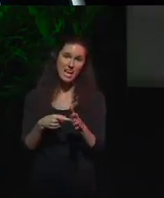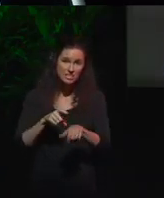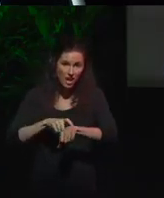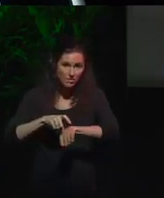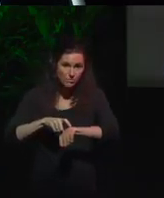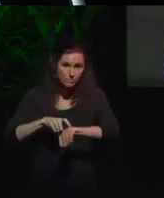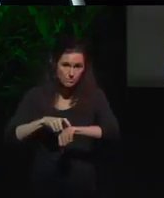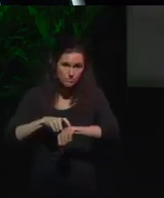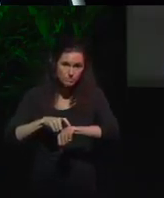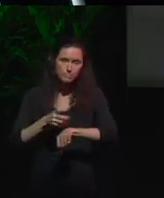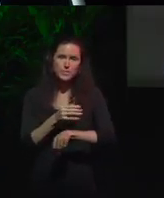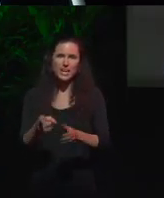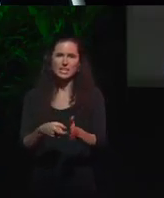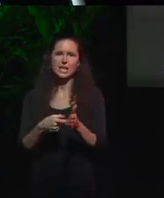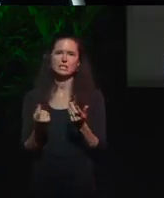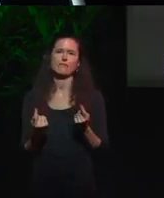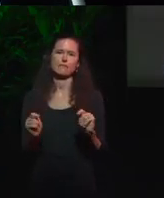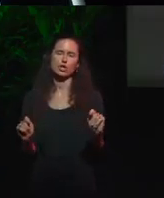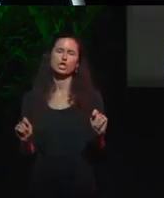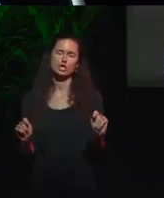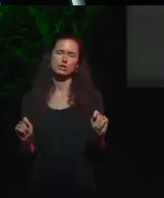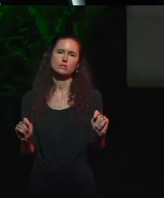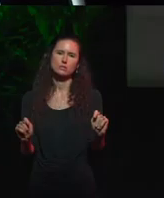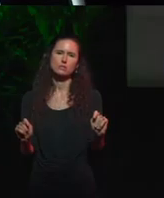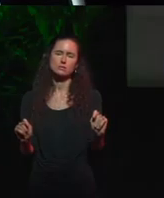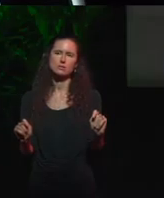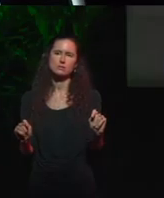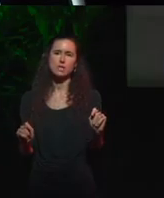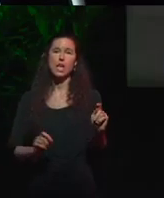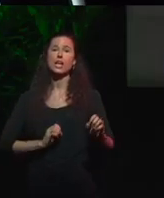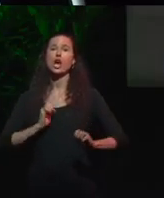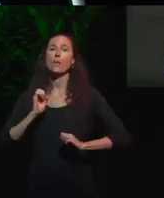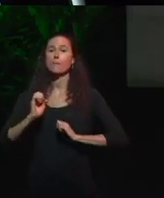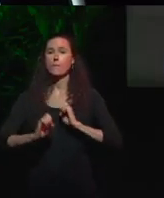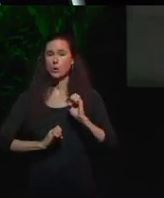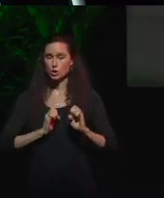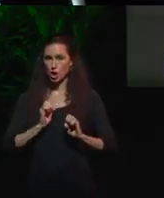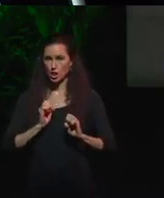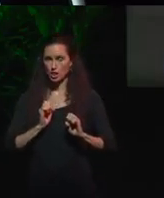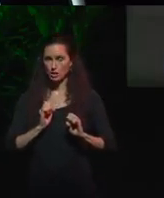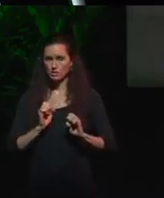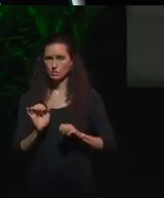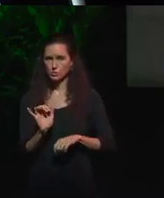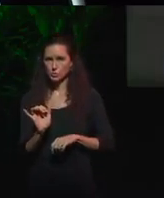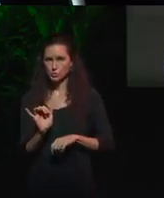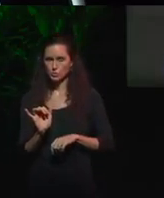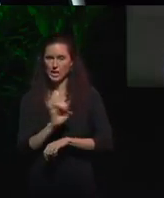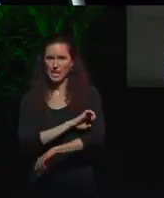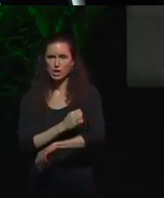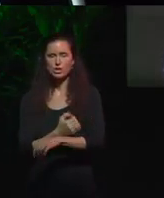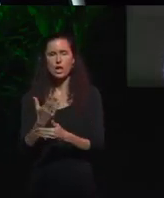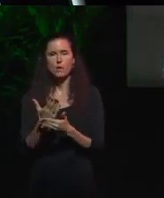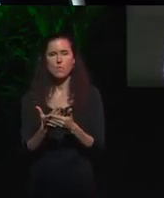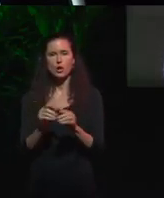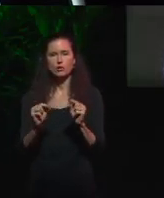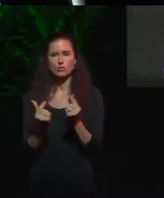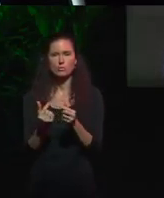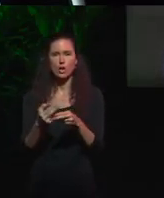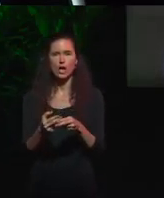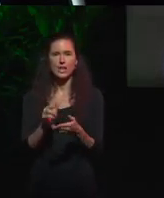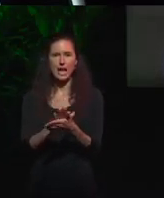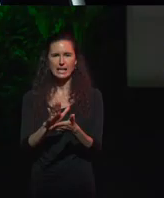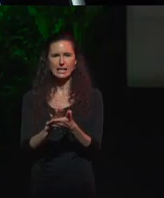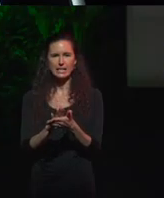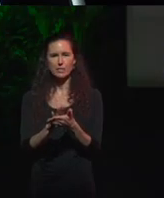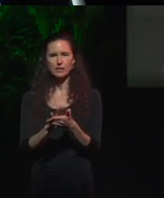time, and it takes effort and emotional energy. I'm part of a group called the Academic Continuity